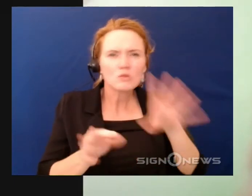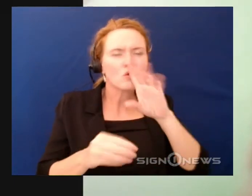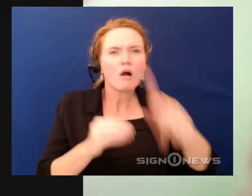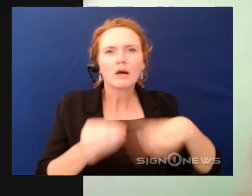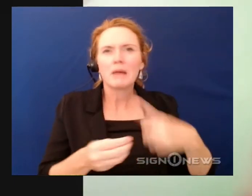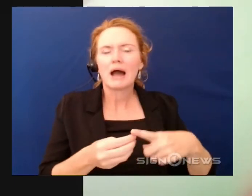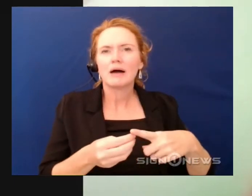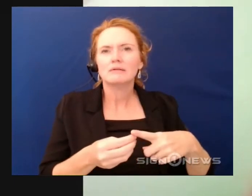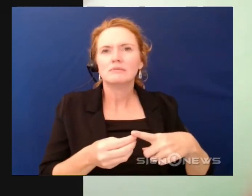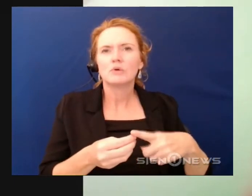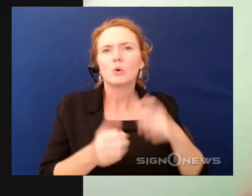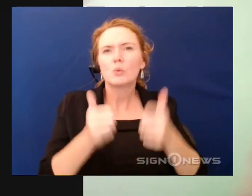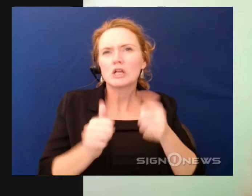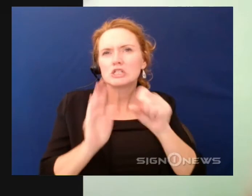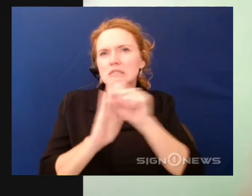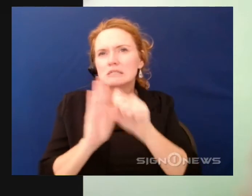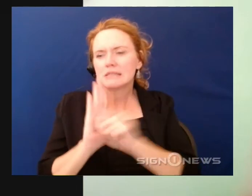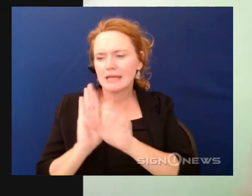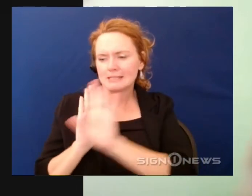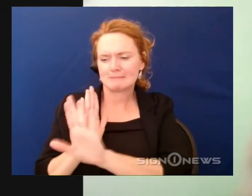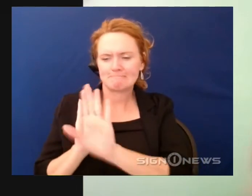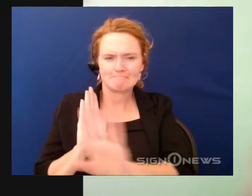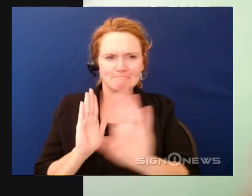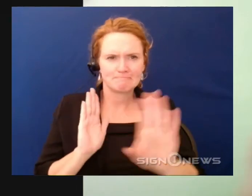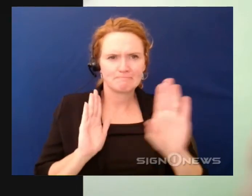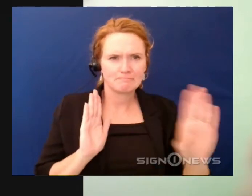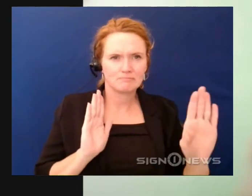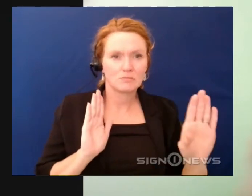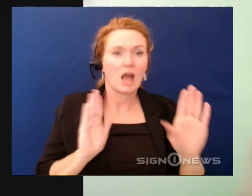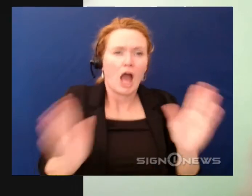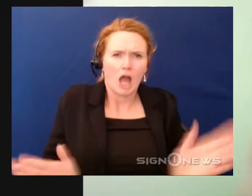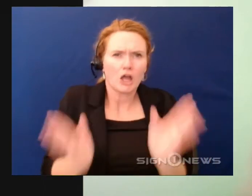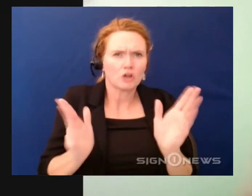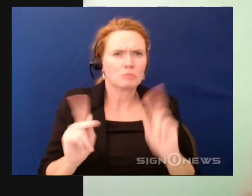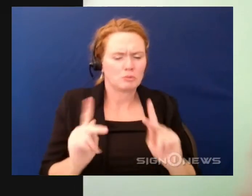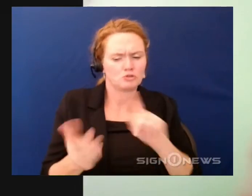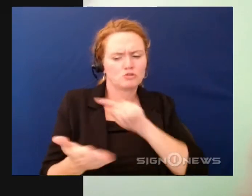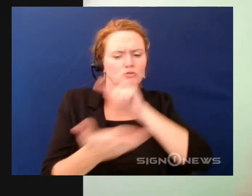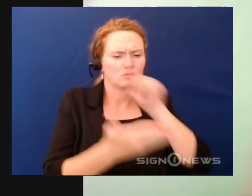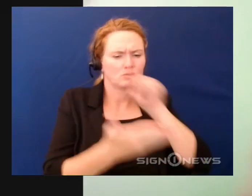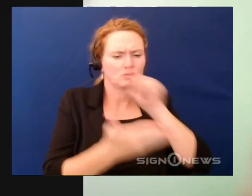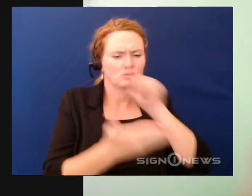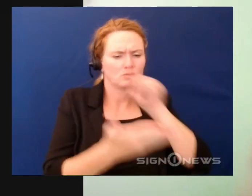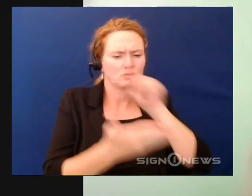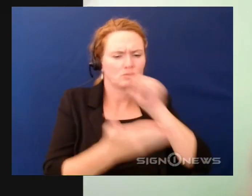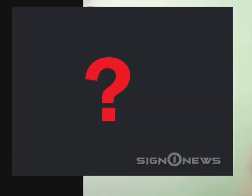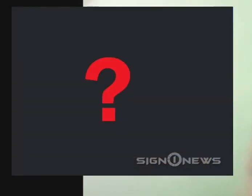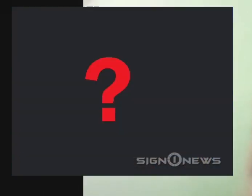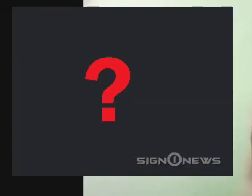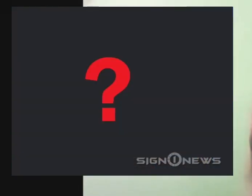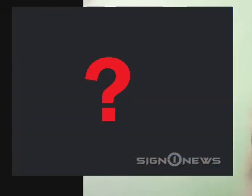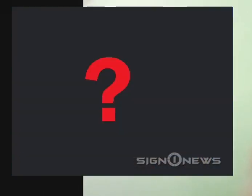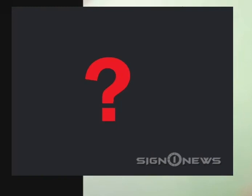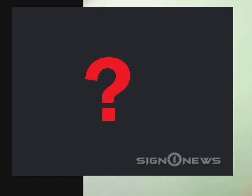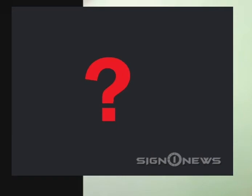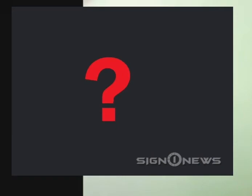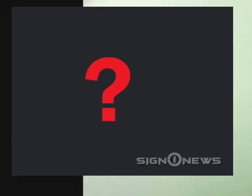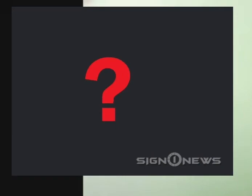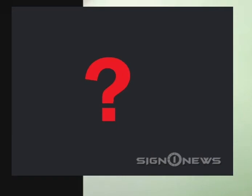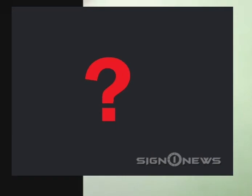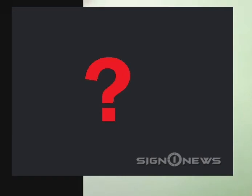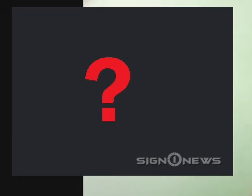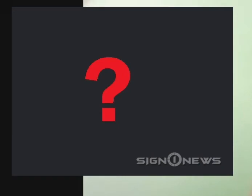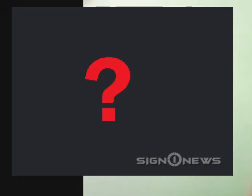about which states have these kind of rules and which don't. And I encourage people to go to that website to find that information. But if we think about